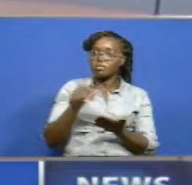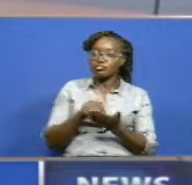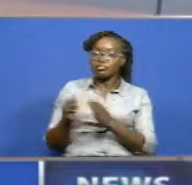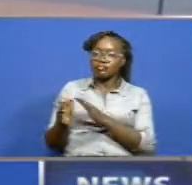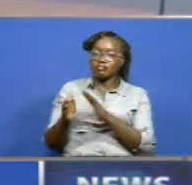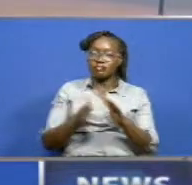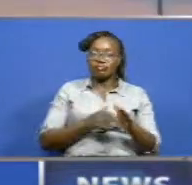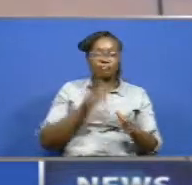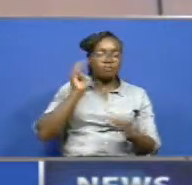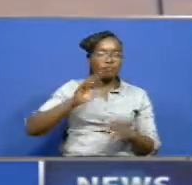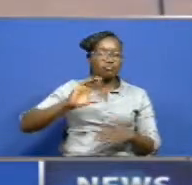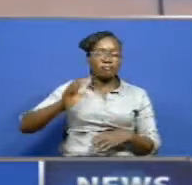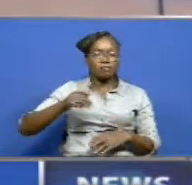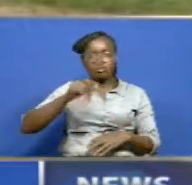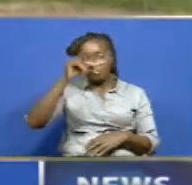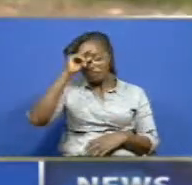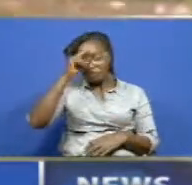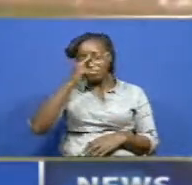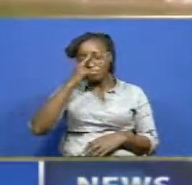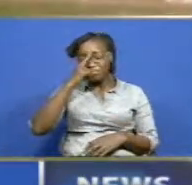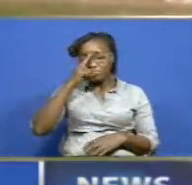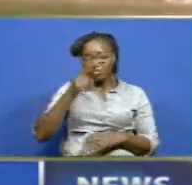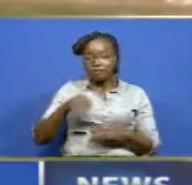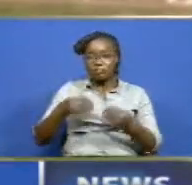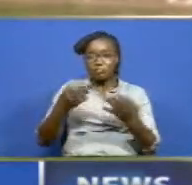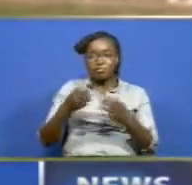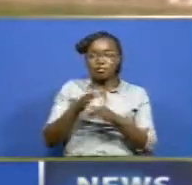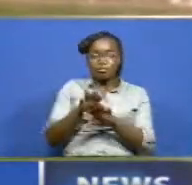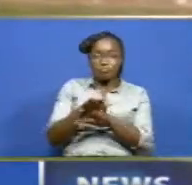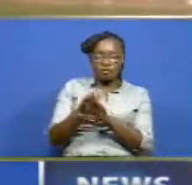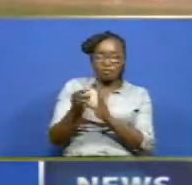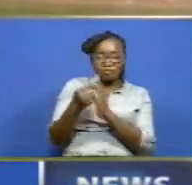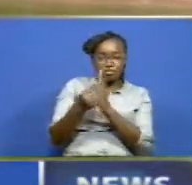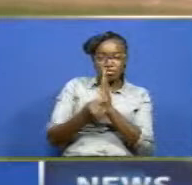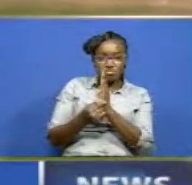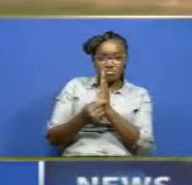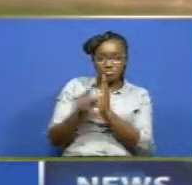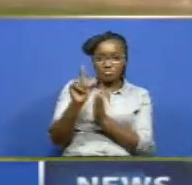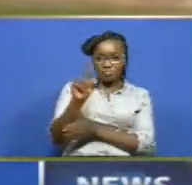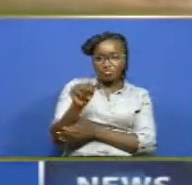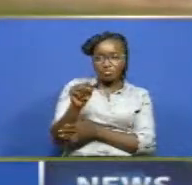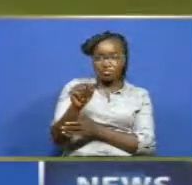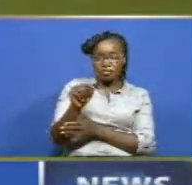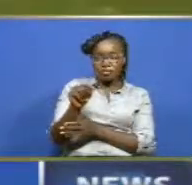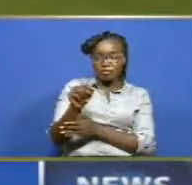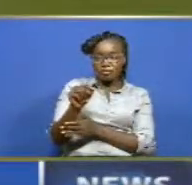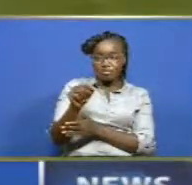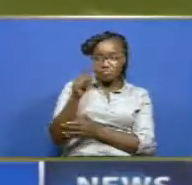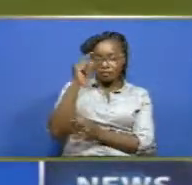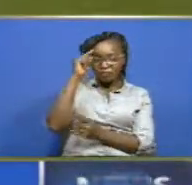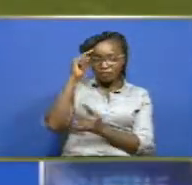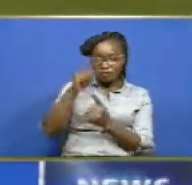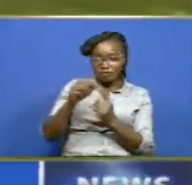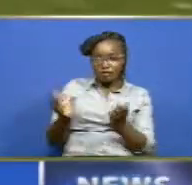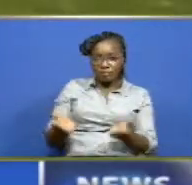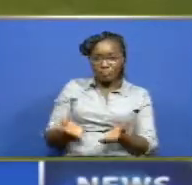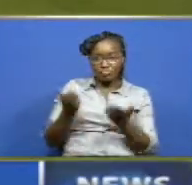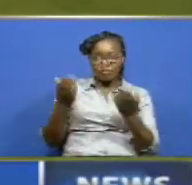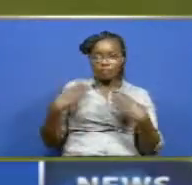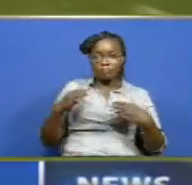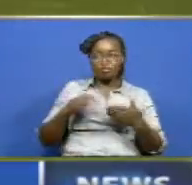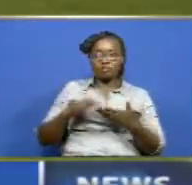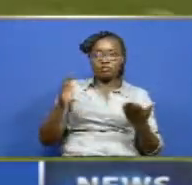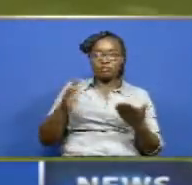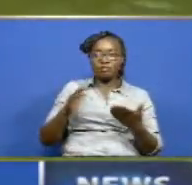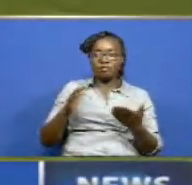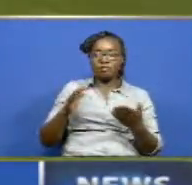Elsewhere, Kisii County government has moved to offer fish fingerlings at a subsidized price in a bid to encourage more residents to embrace